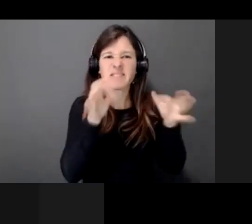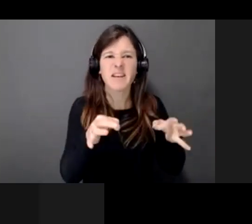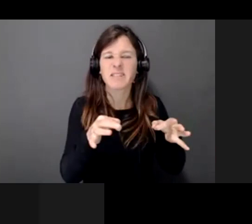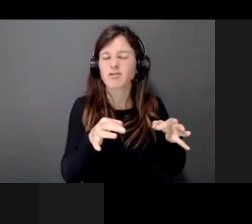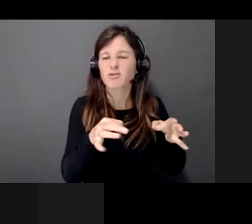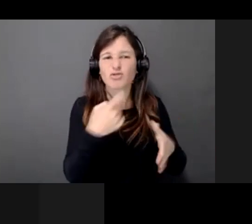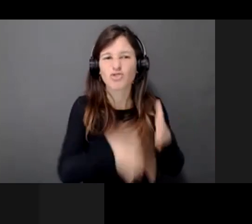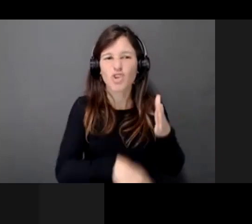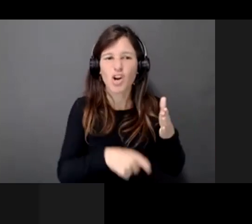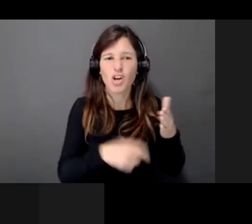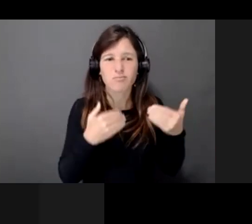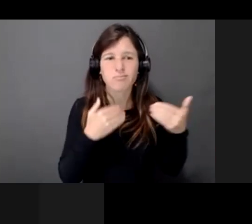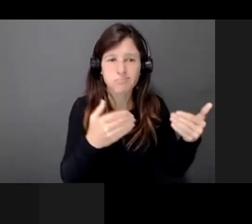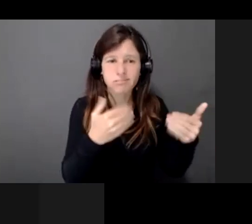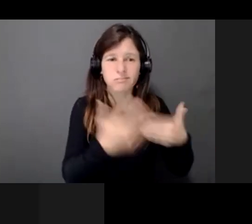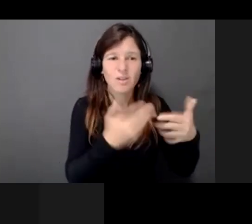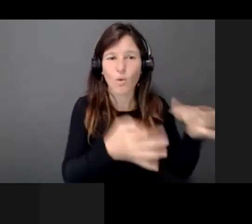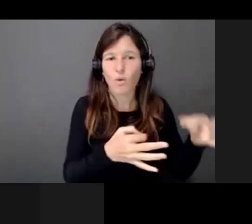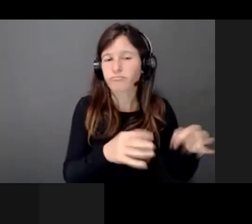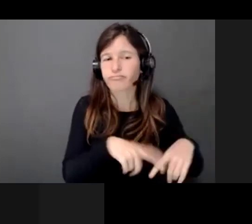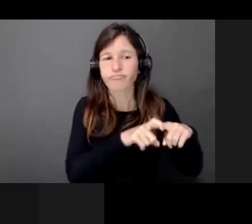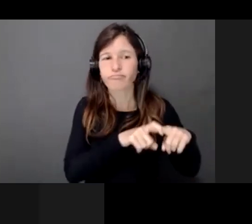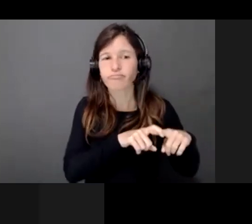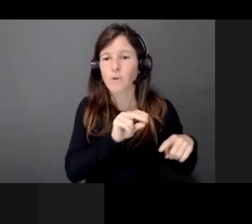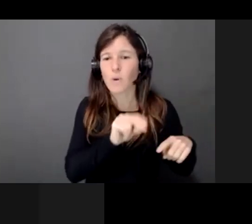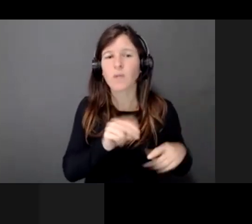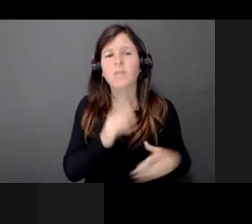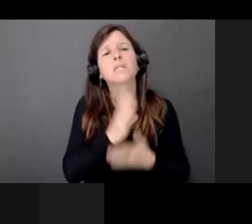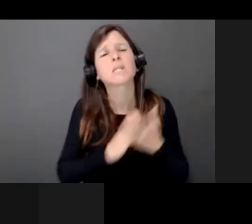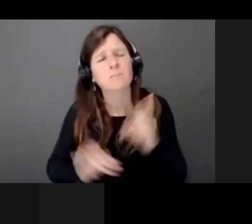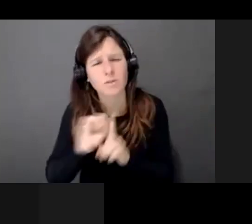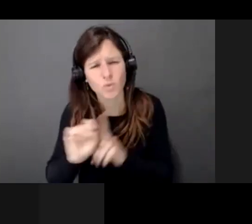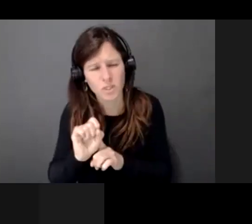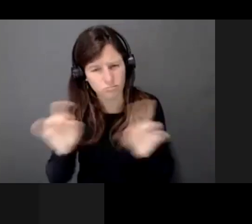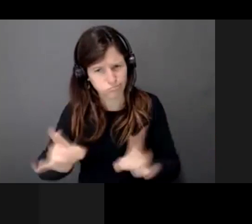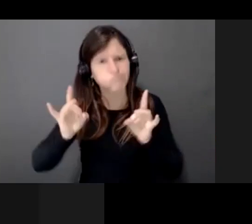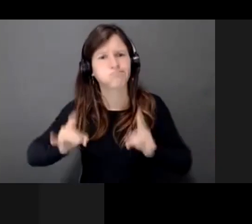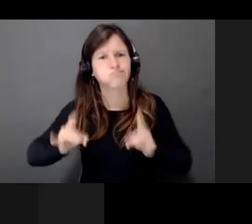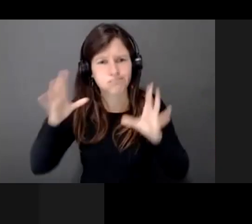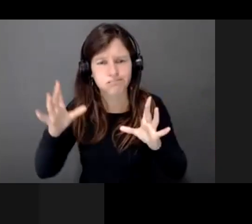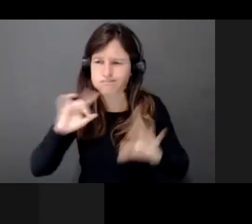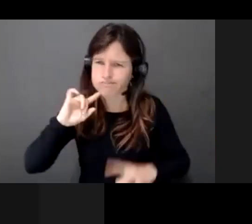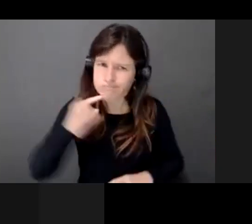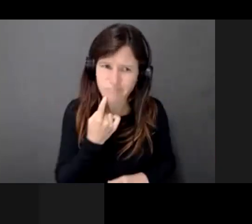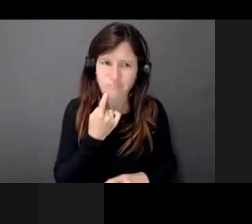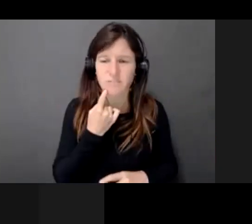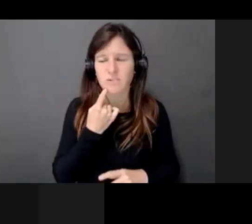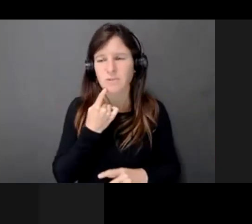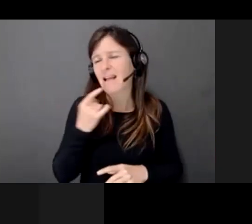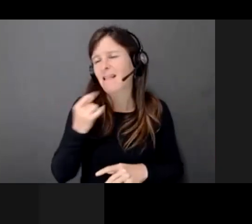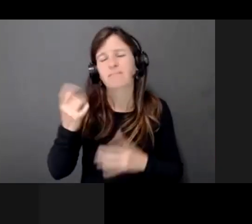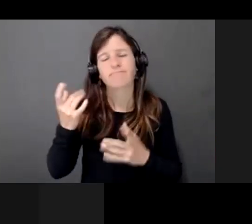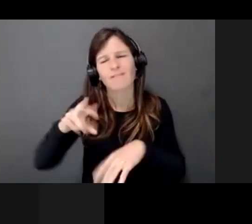where that would definitely not happen. There are egregious cases of terrible abuse, in which case the criminal justice system